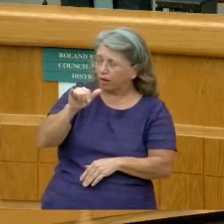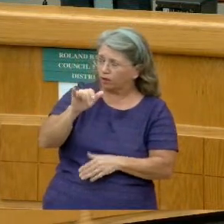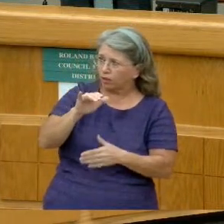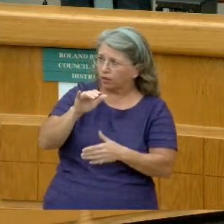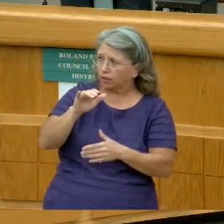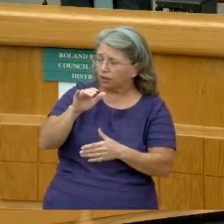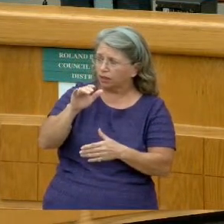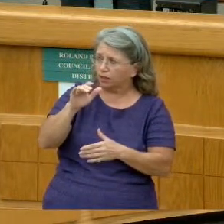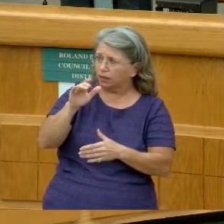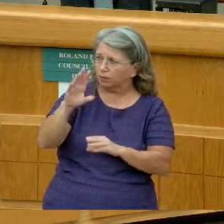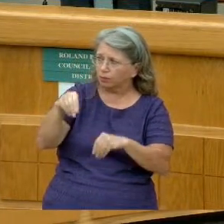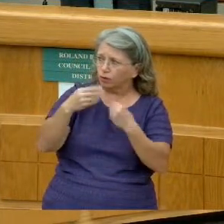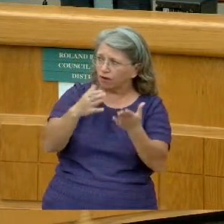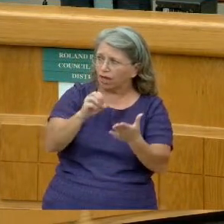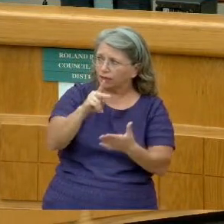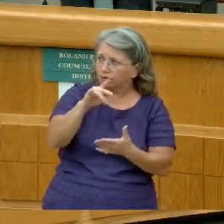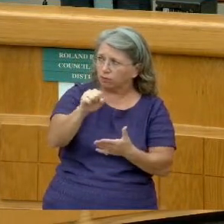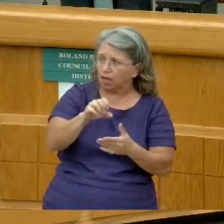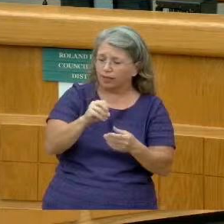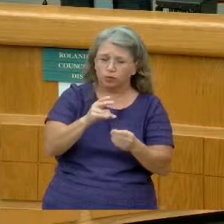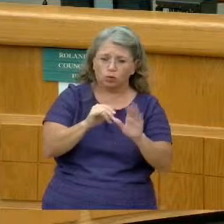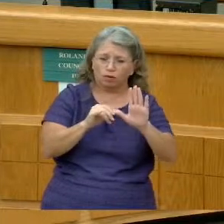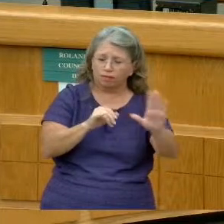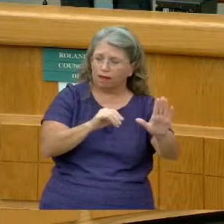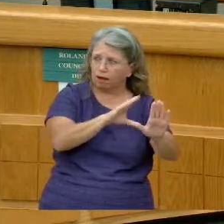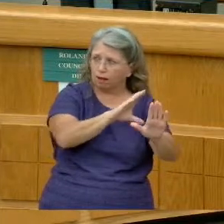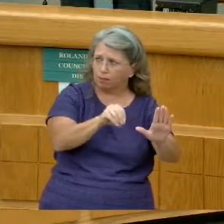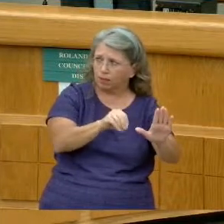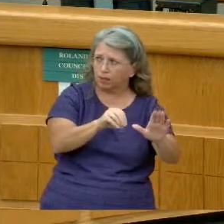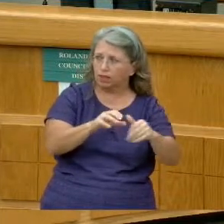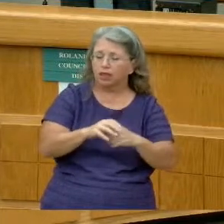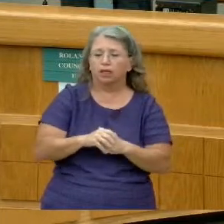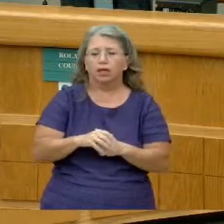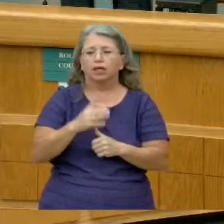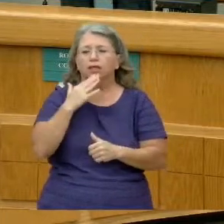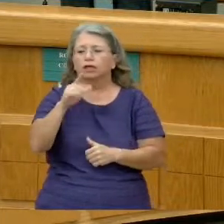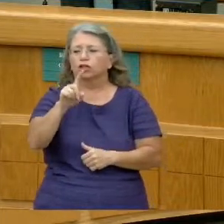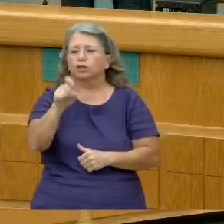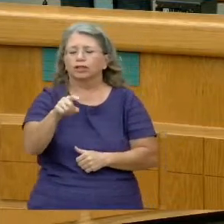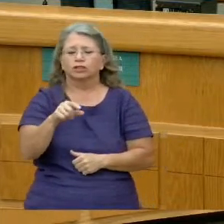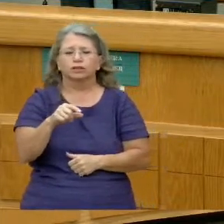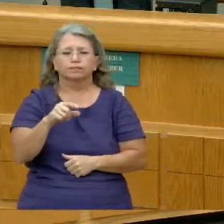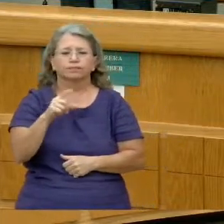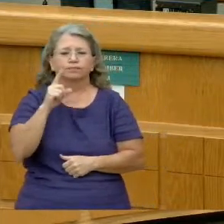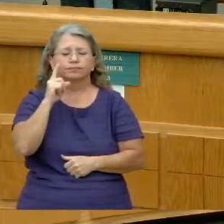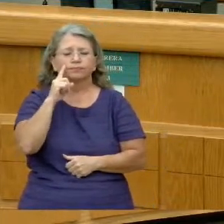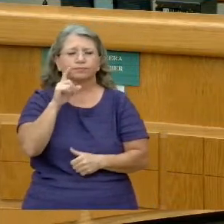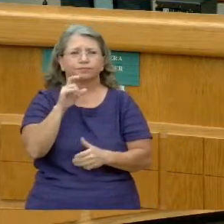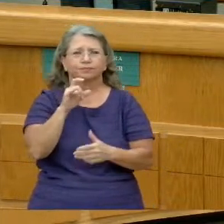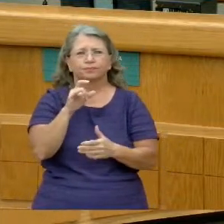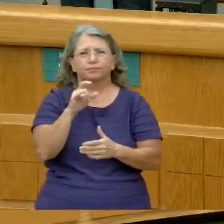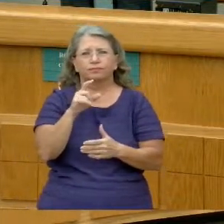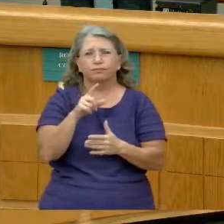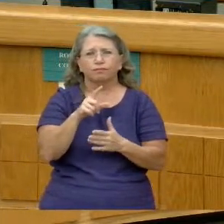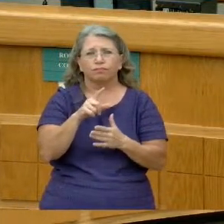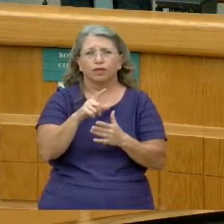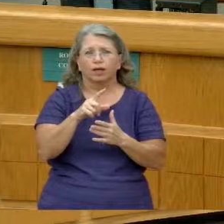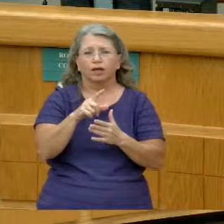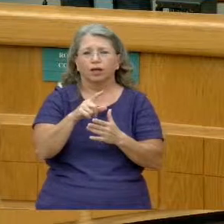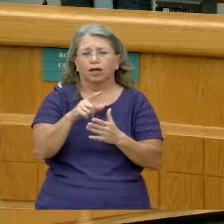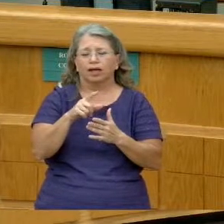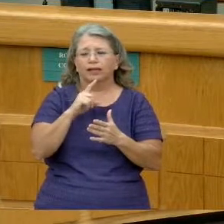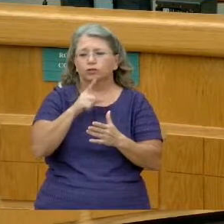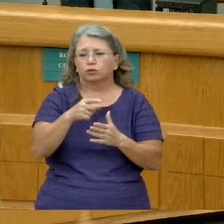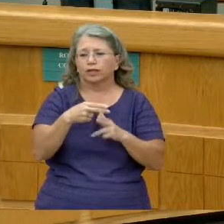be supplying them? So that's a good question. So I believe this is kind of what I call a turnkey operation, the way we had